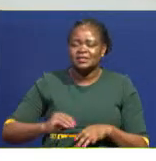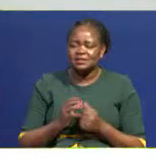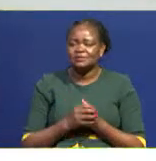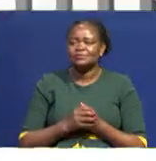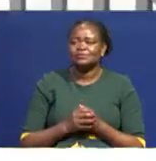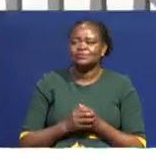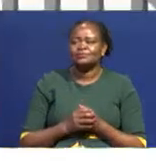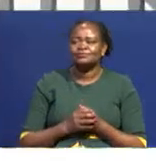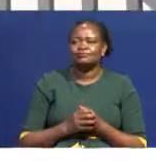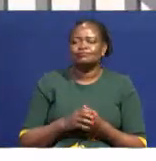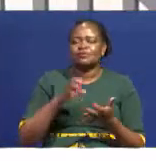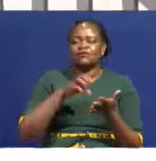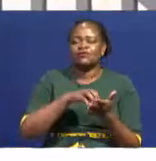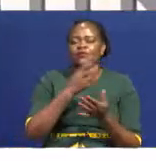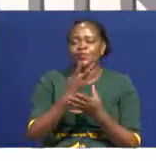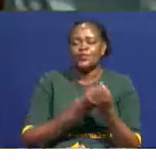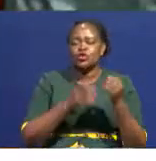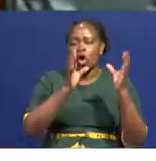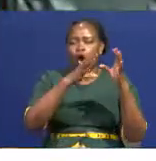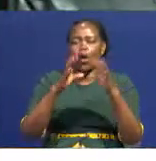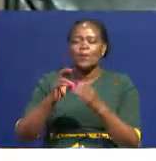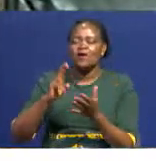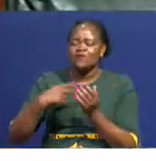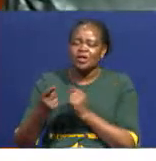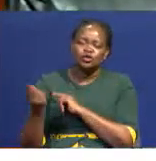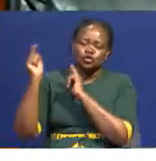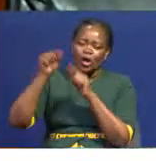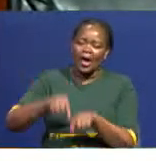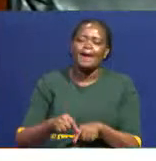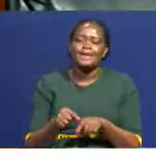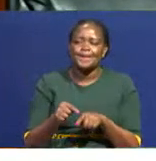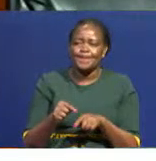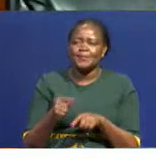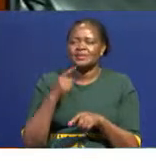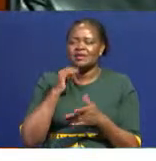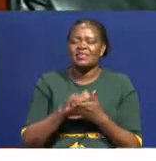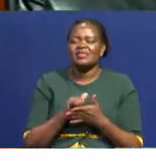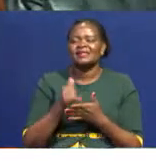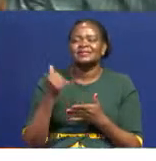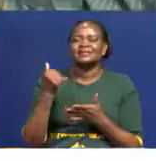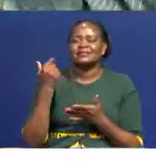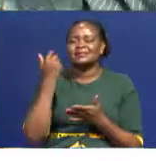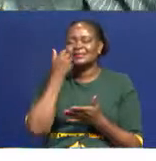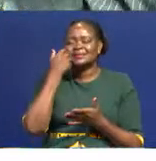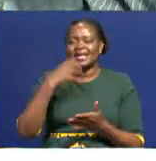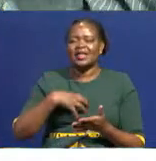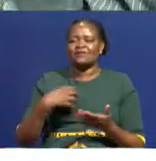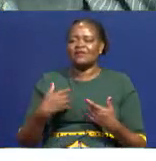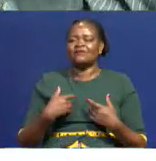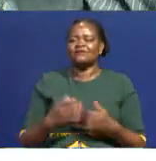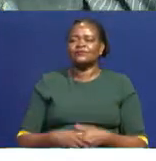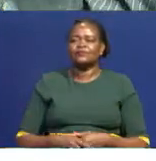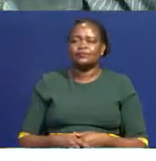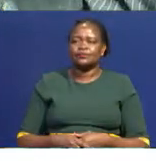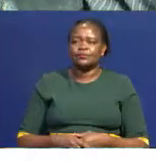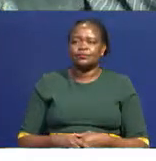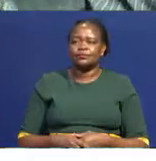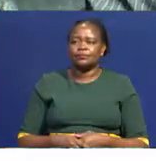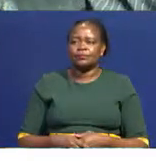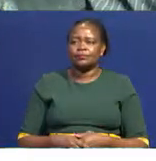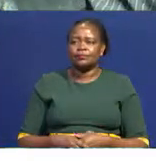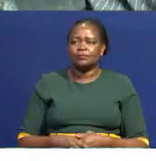state agencies failed to appear before the James Gakuya-led committee, citing sick leave. That particular